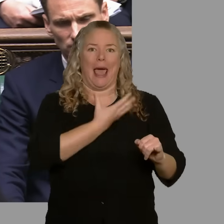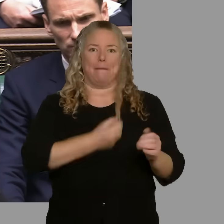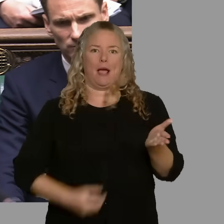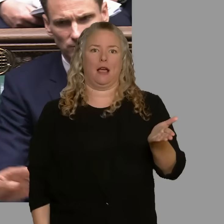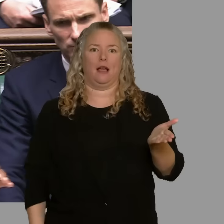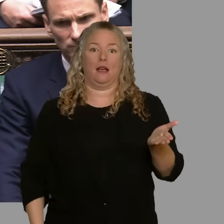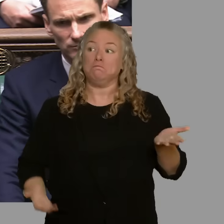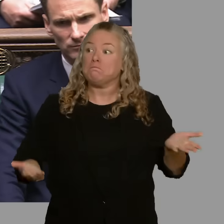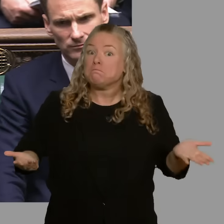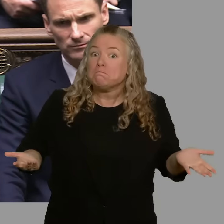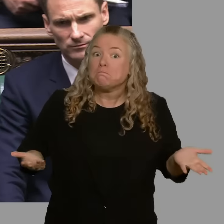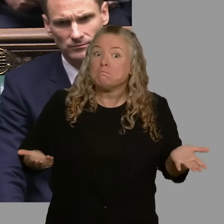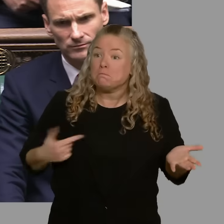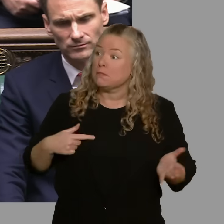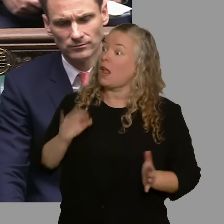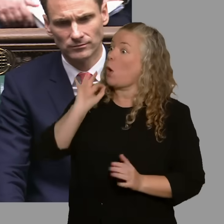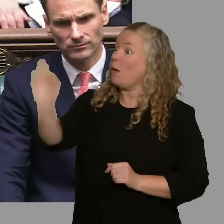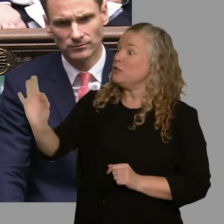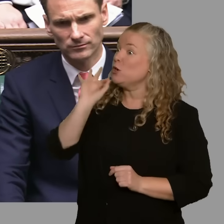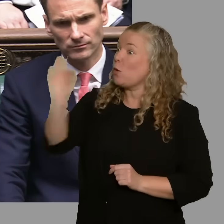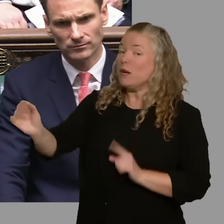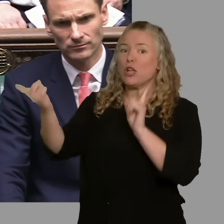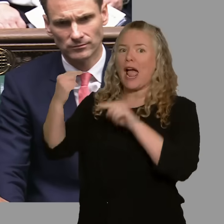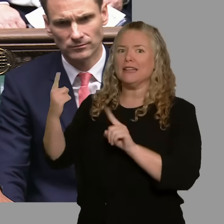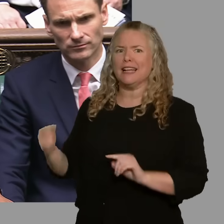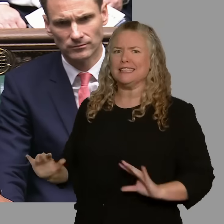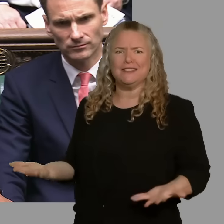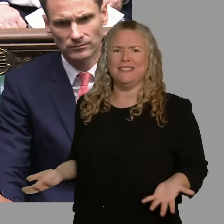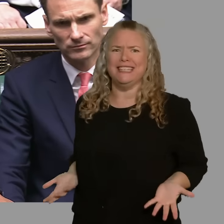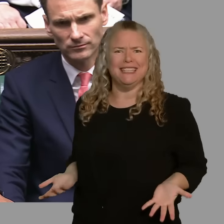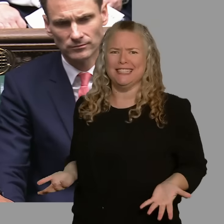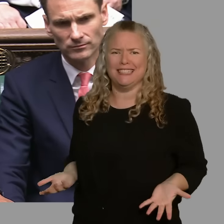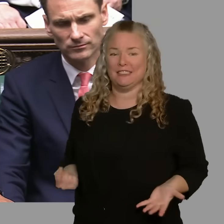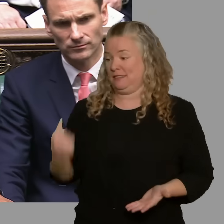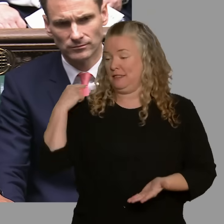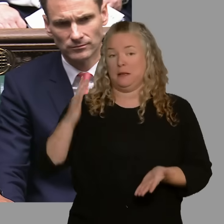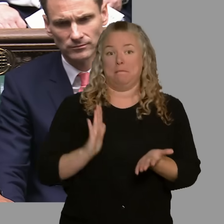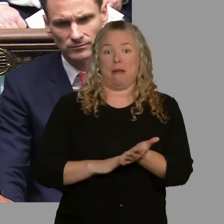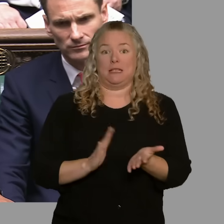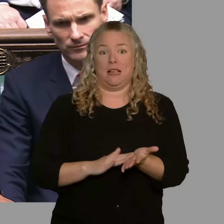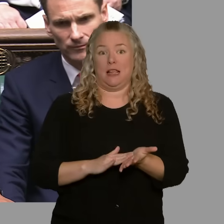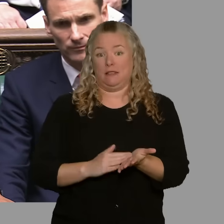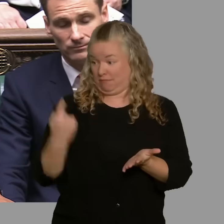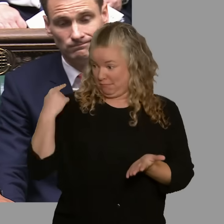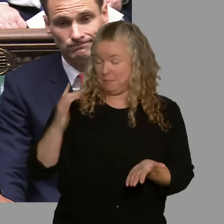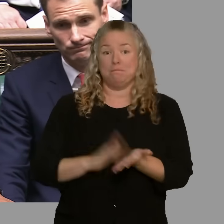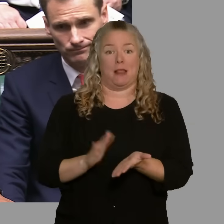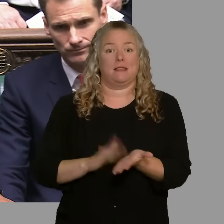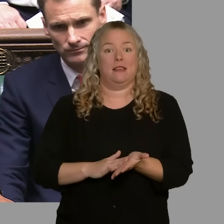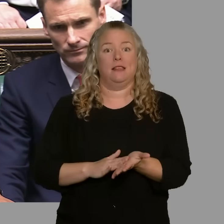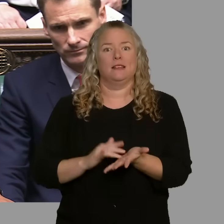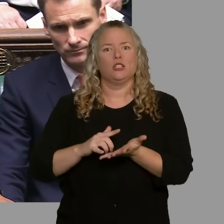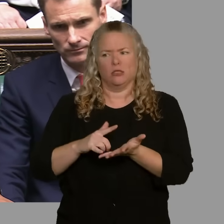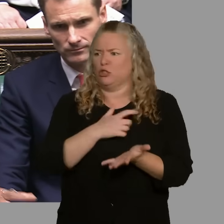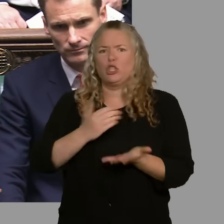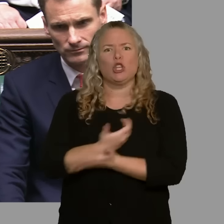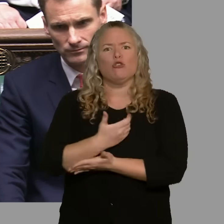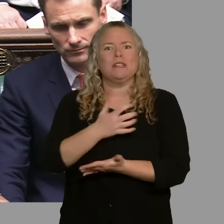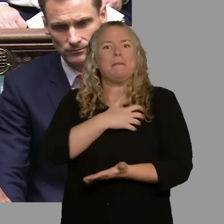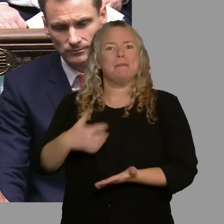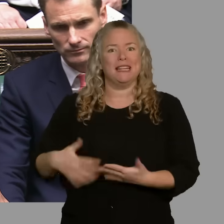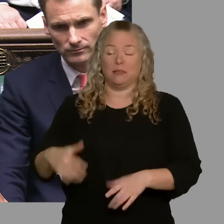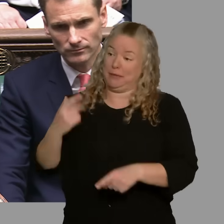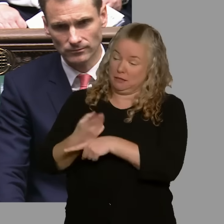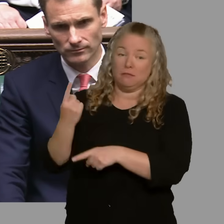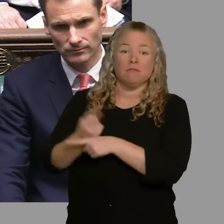told the House that ministers did not take decisions, that it was the Deputy National Security Advisor who had full freedom.